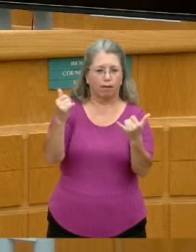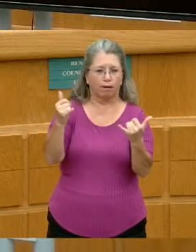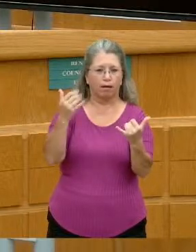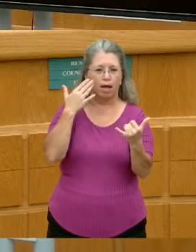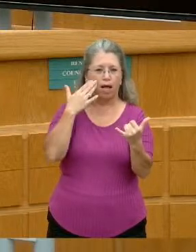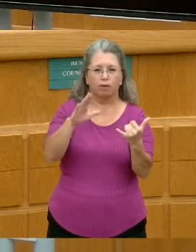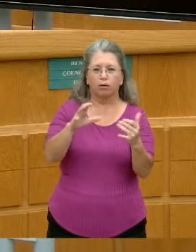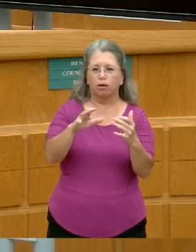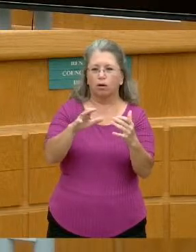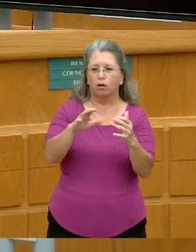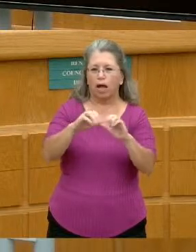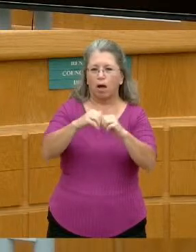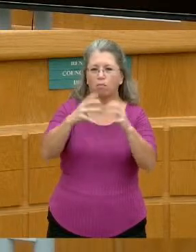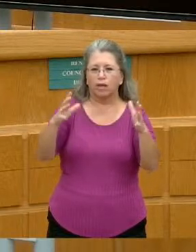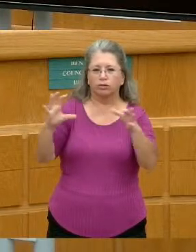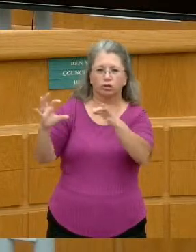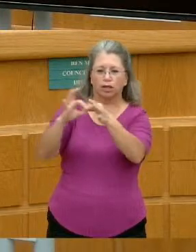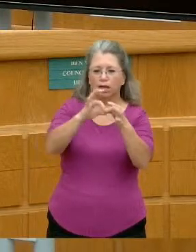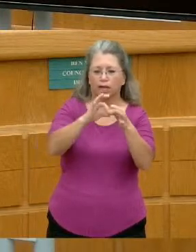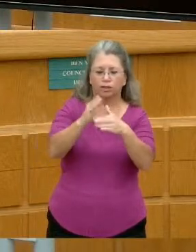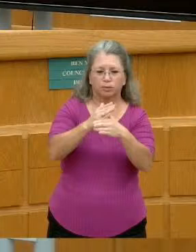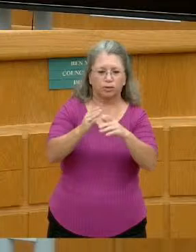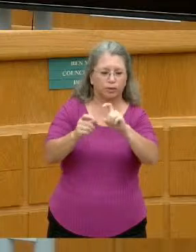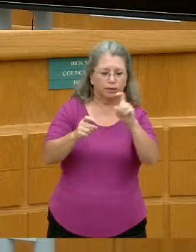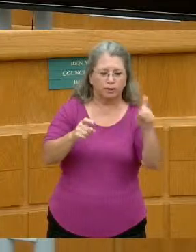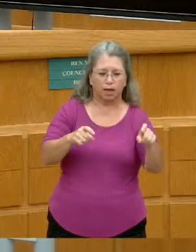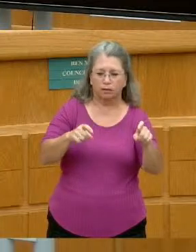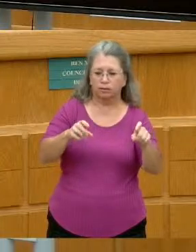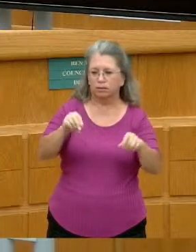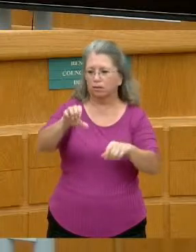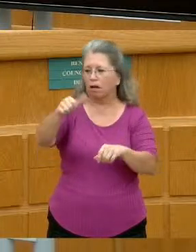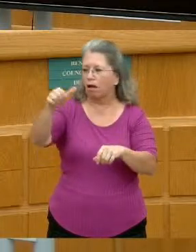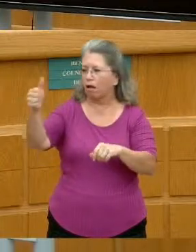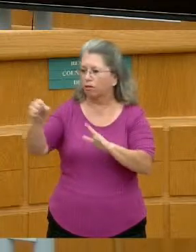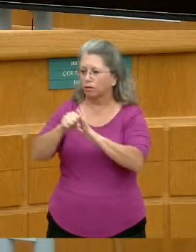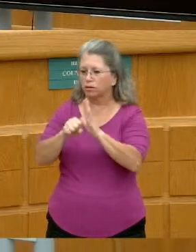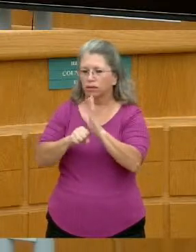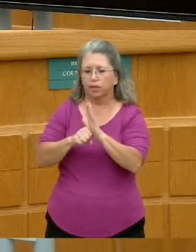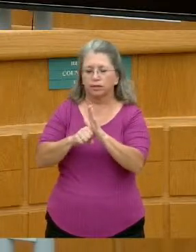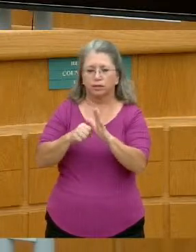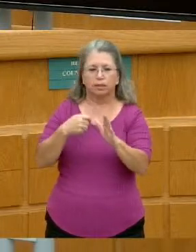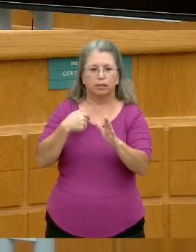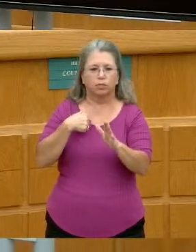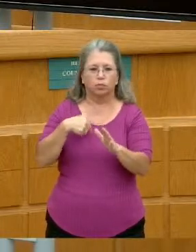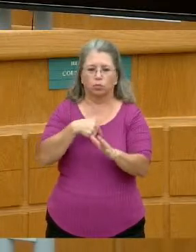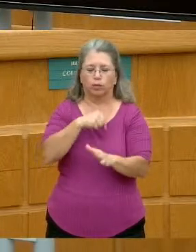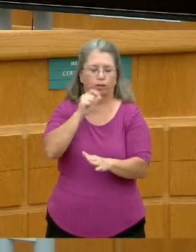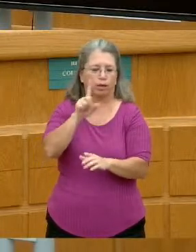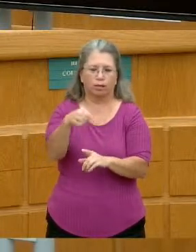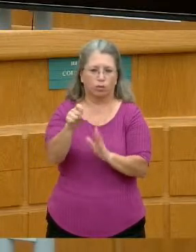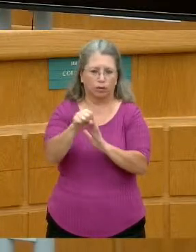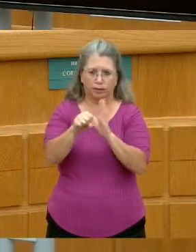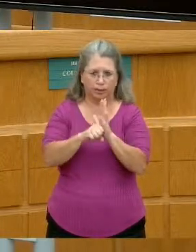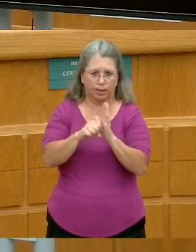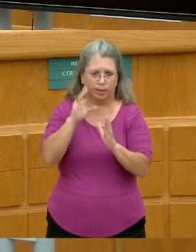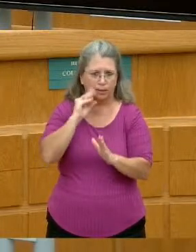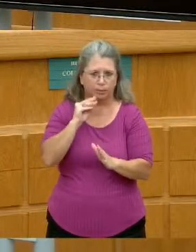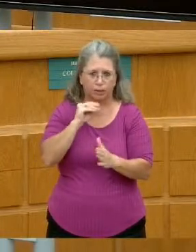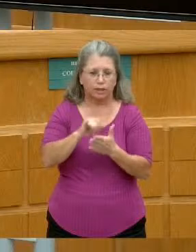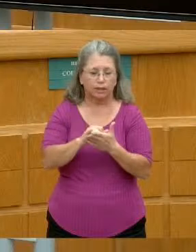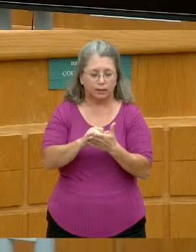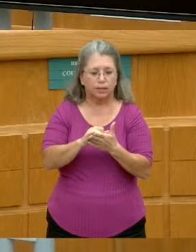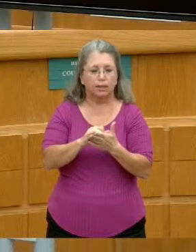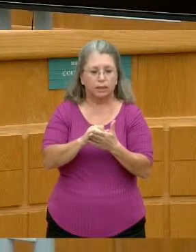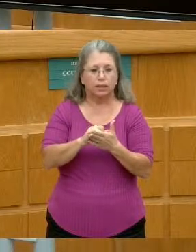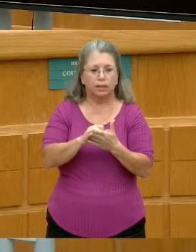is between Texas and other states, but we're not the only place in the United States that's experiencing this. And this is serious. This